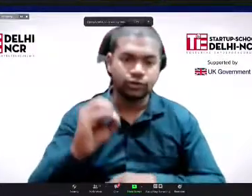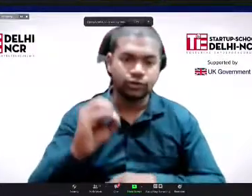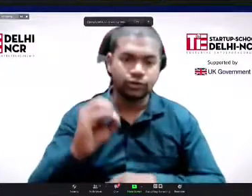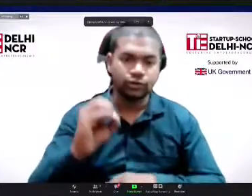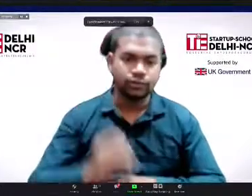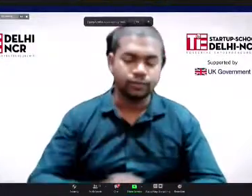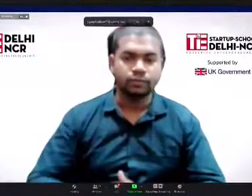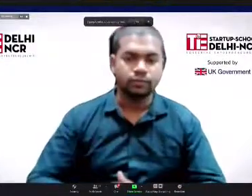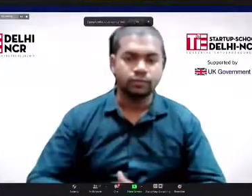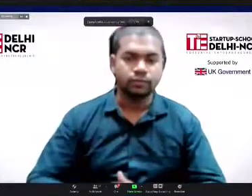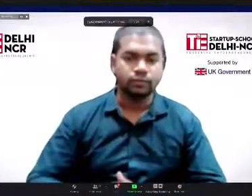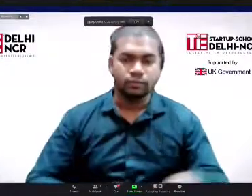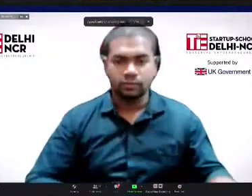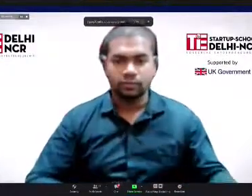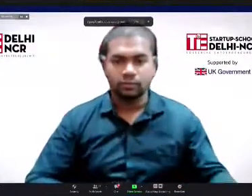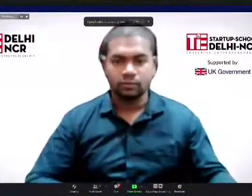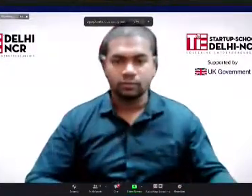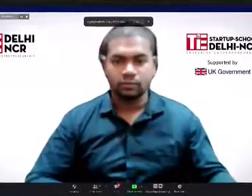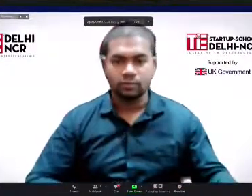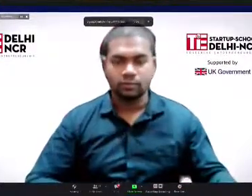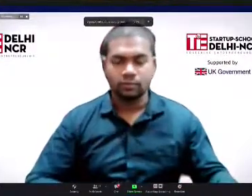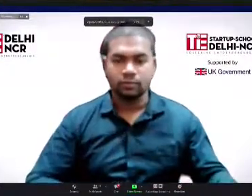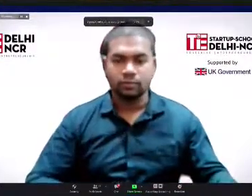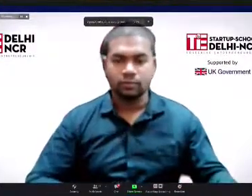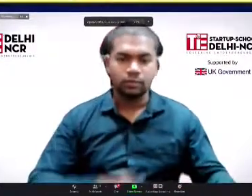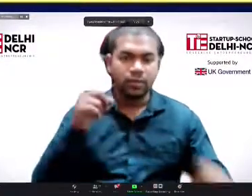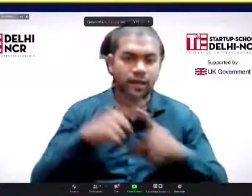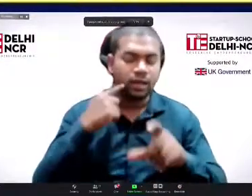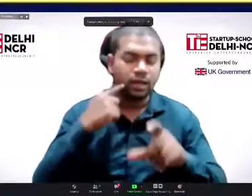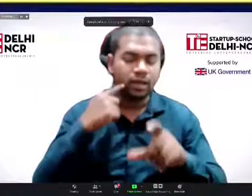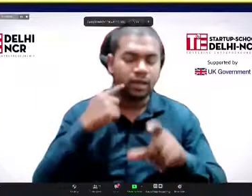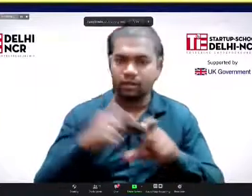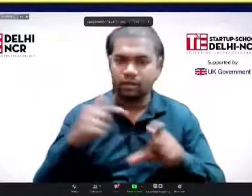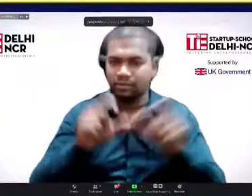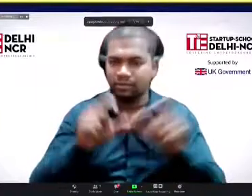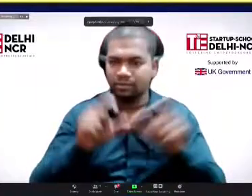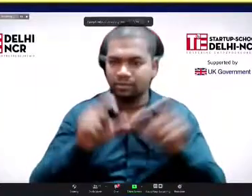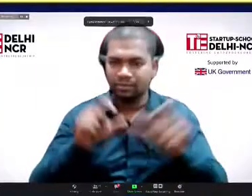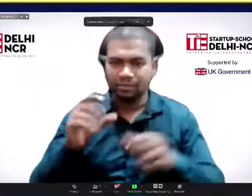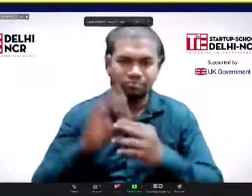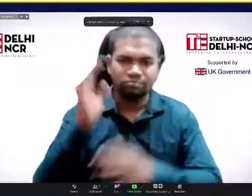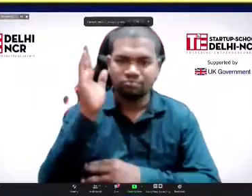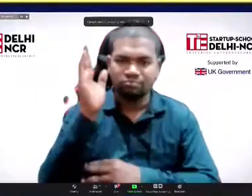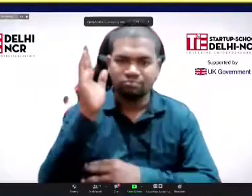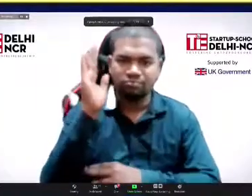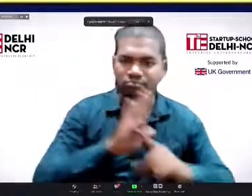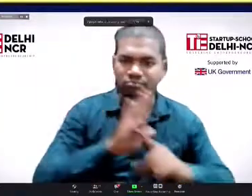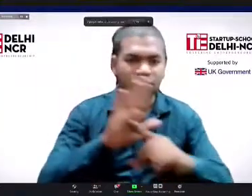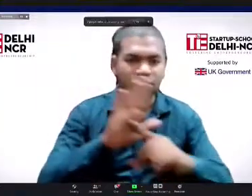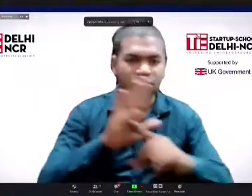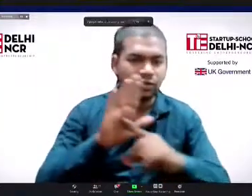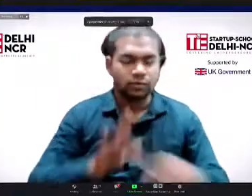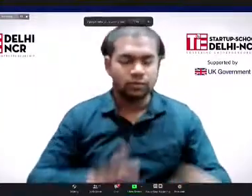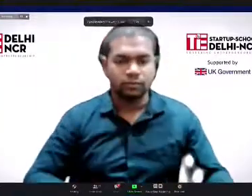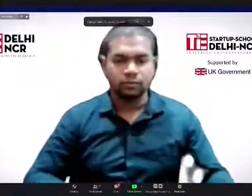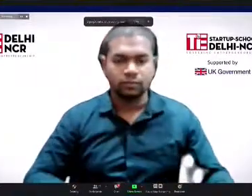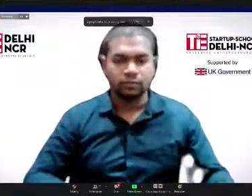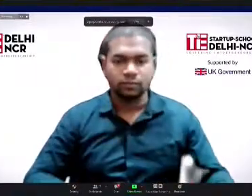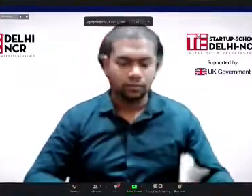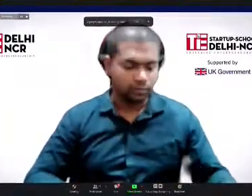And it is great to see TiE hosting us. Yes. Because how do we move from a